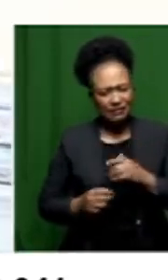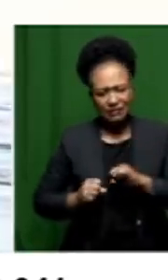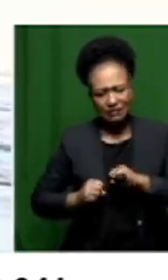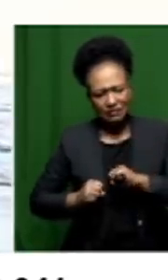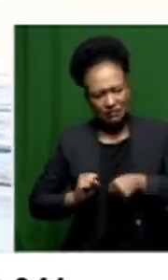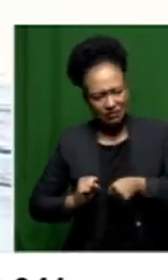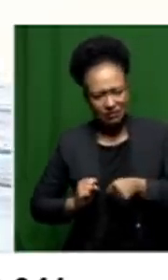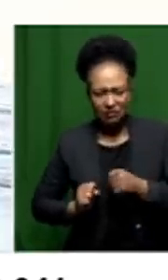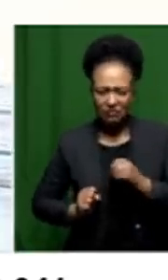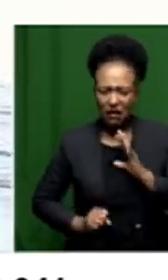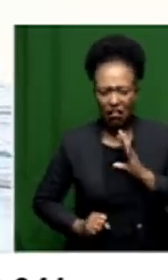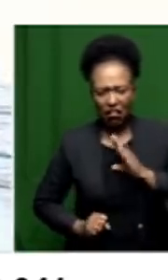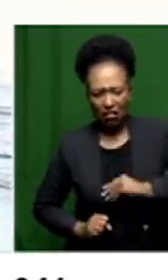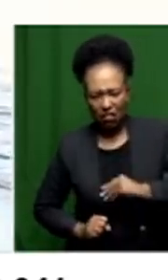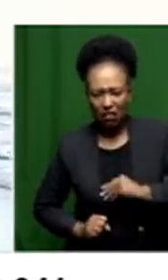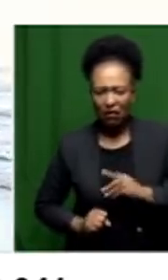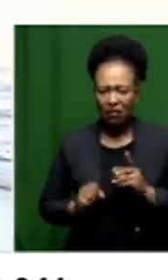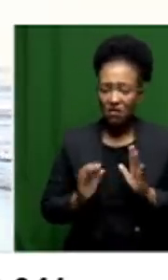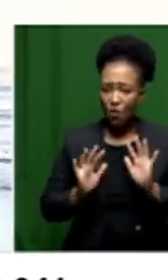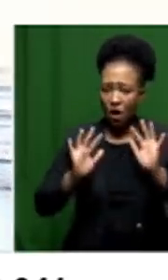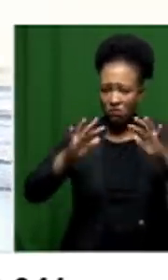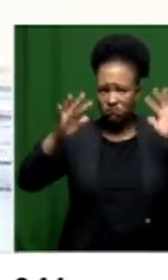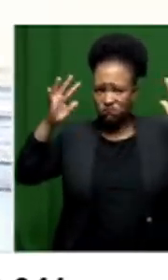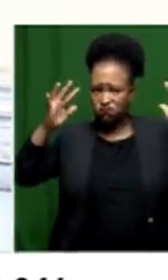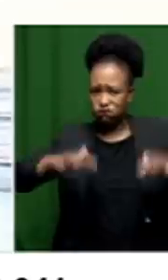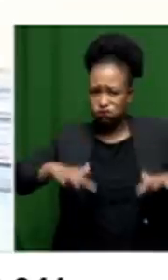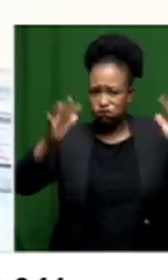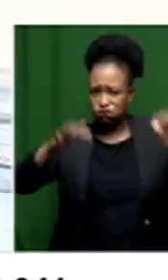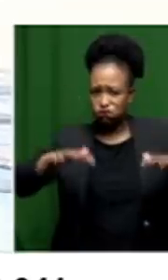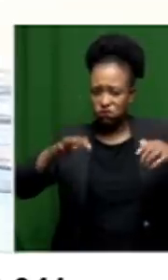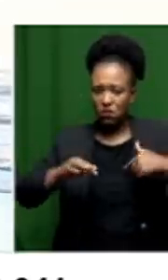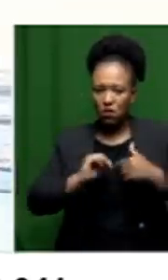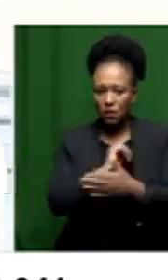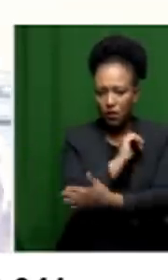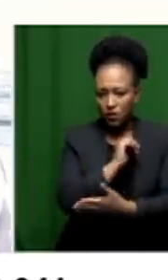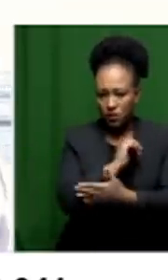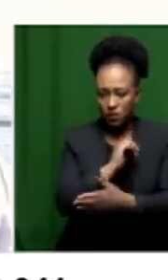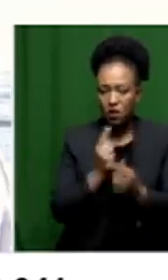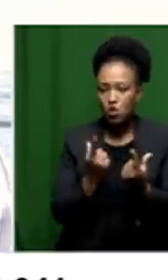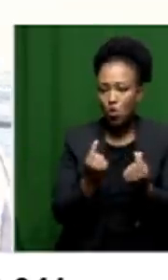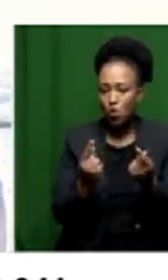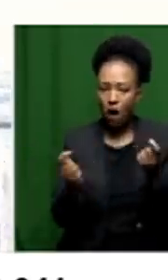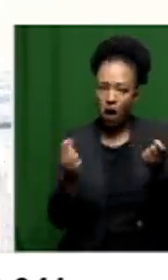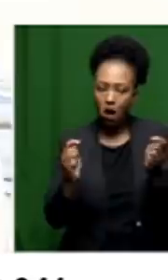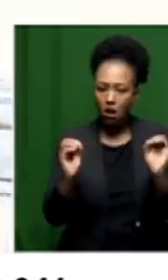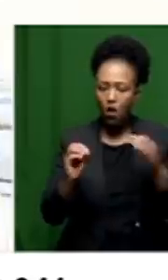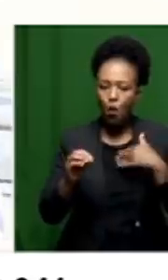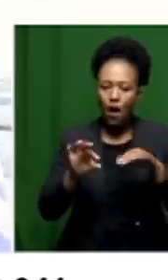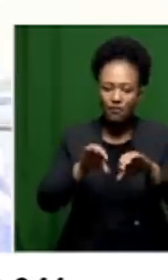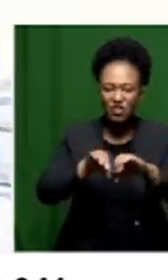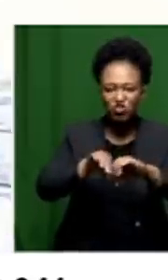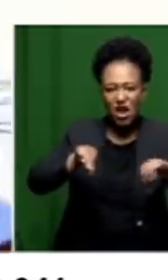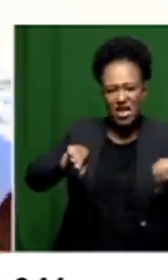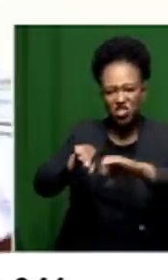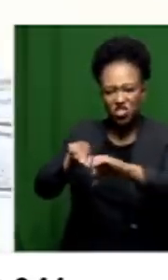to be happening right now. The flooding and everything, it just shows that our country is not being run properly because our drainage systems are not working.